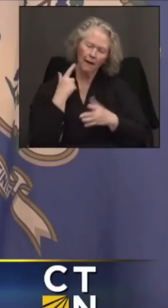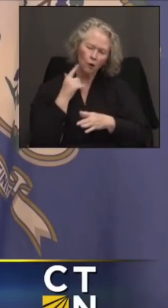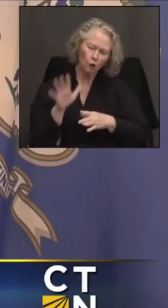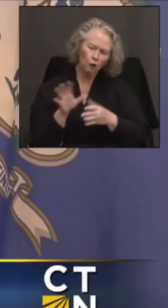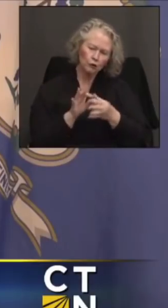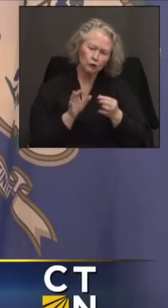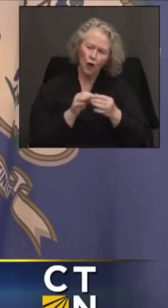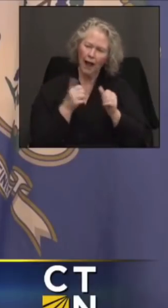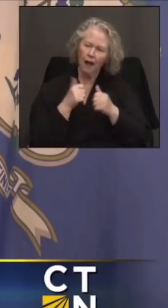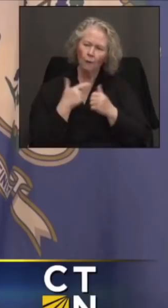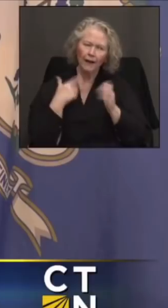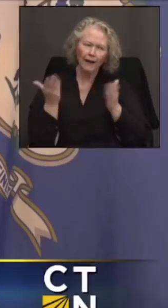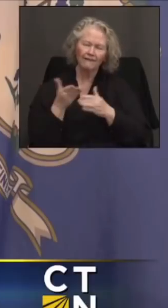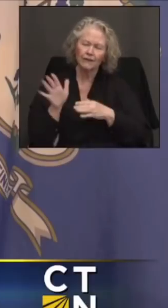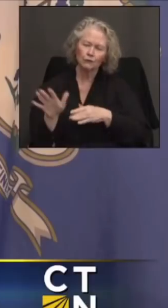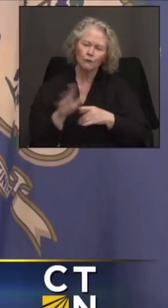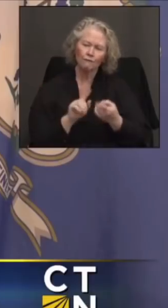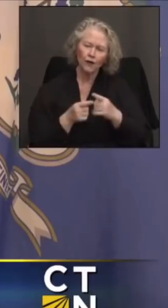all your friends to get vaccinated?